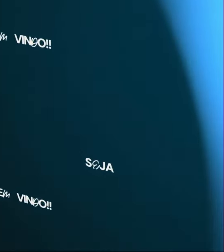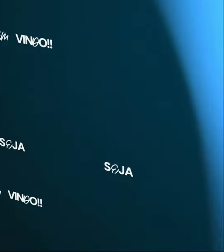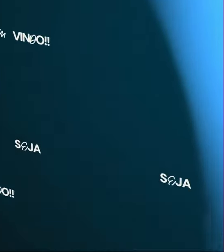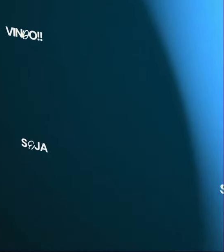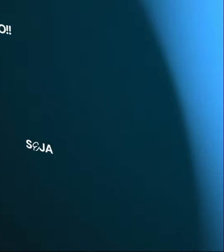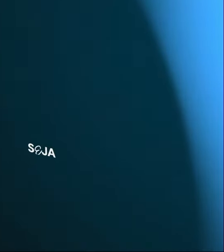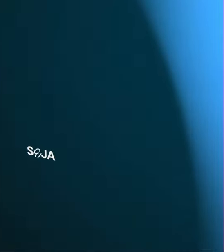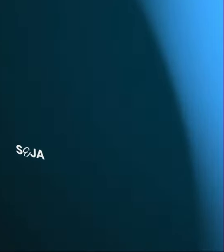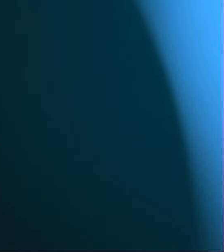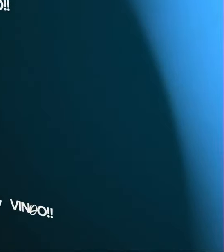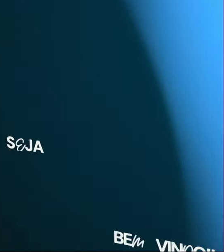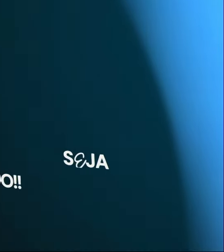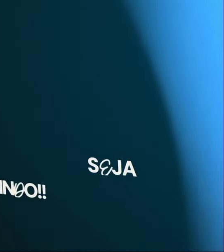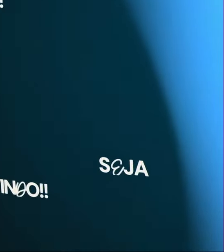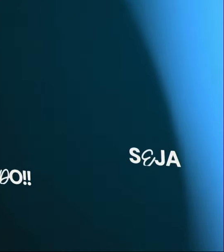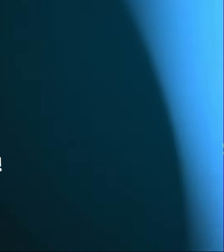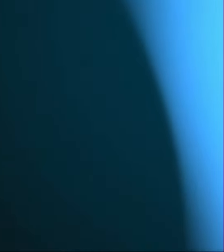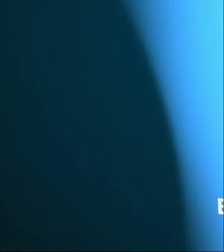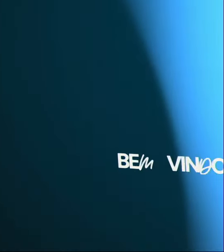like you fumbled, and that's facts.